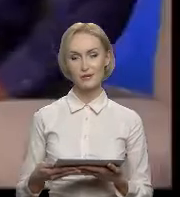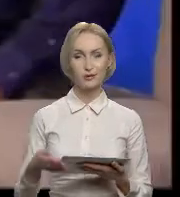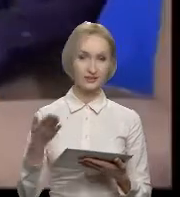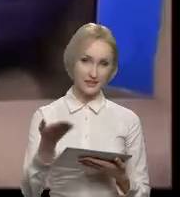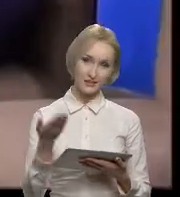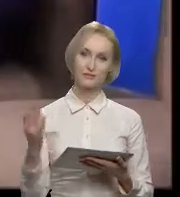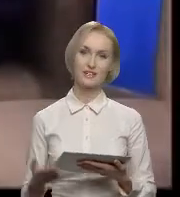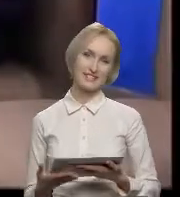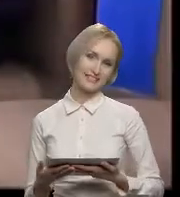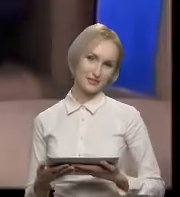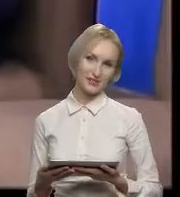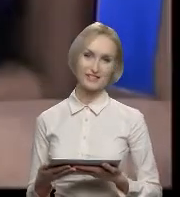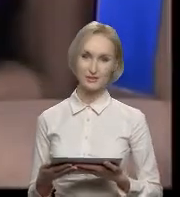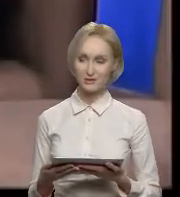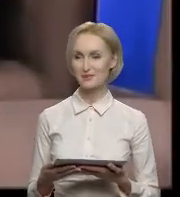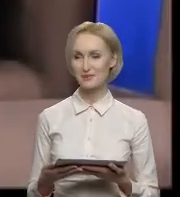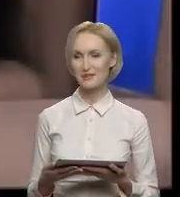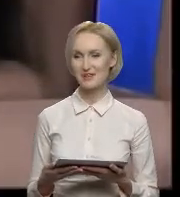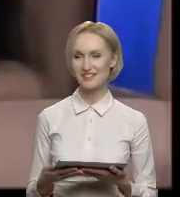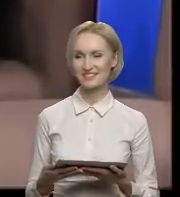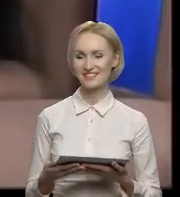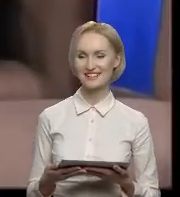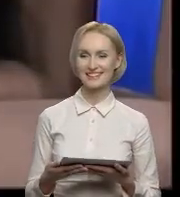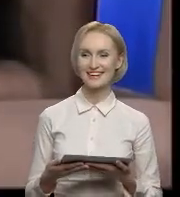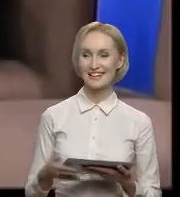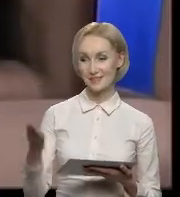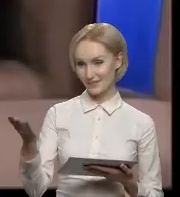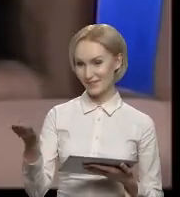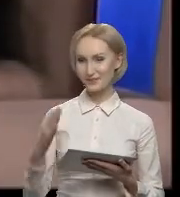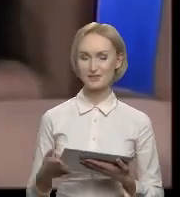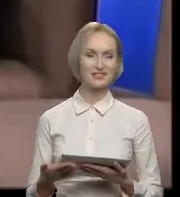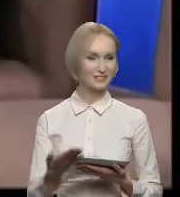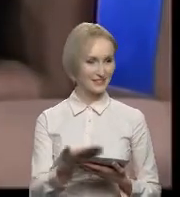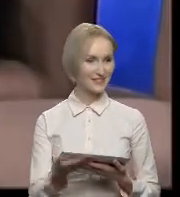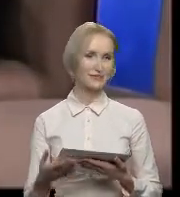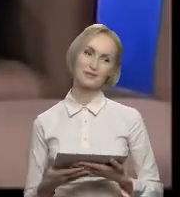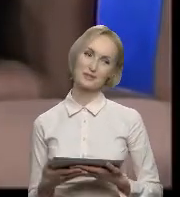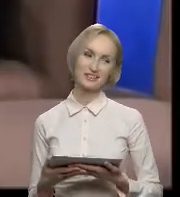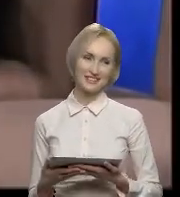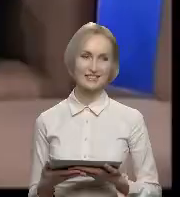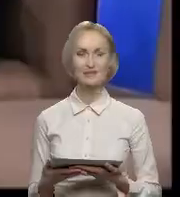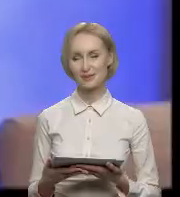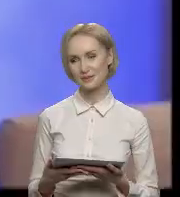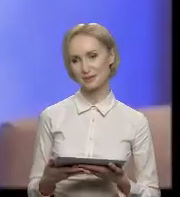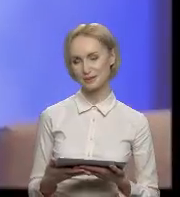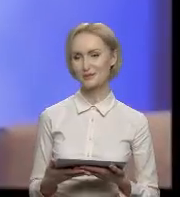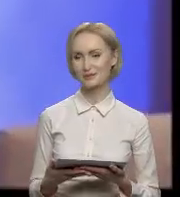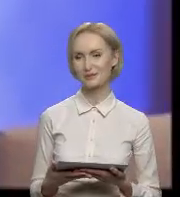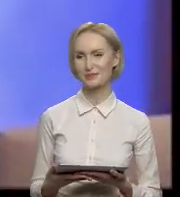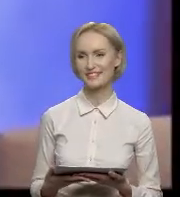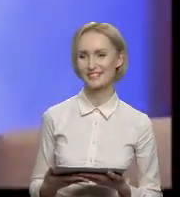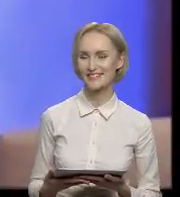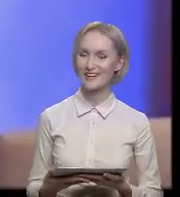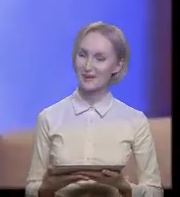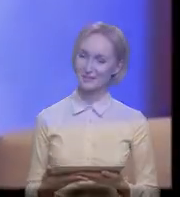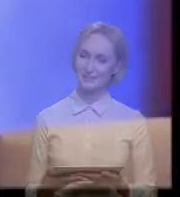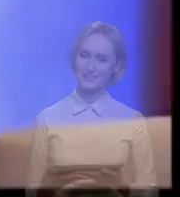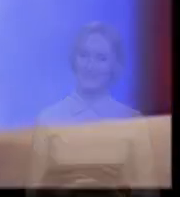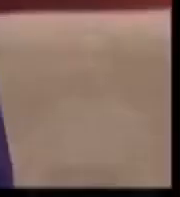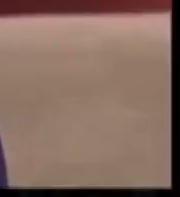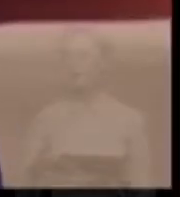she might be in love with him. How about this, ladies? Did she tell Devin that you were sleeping with other dudes?